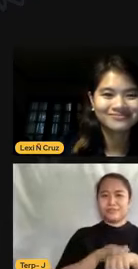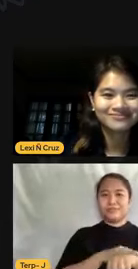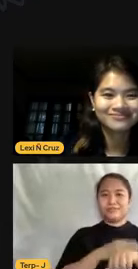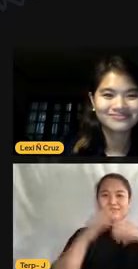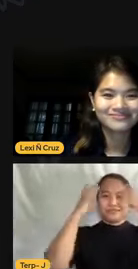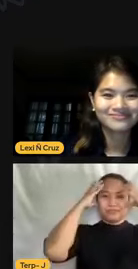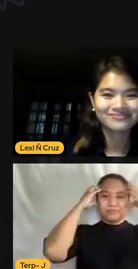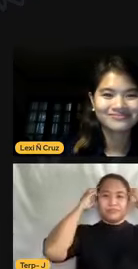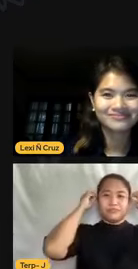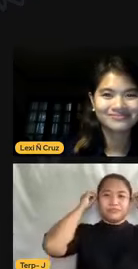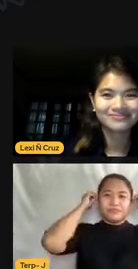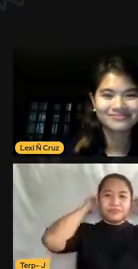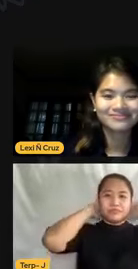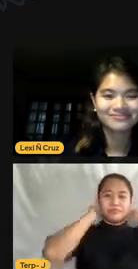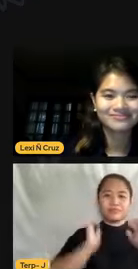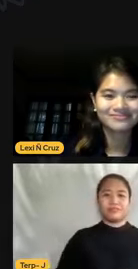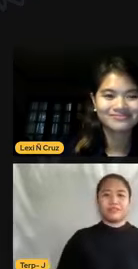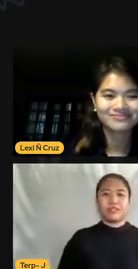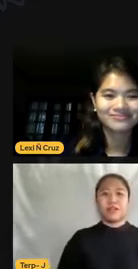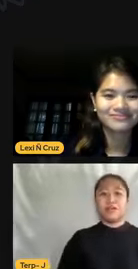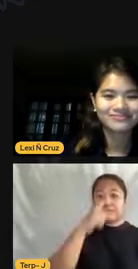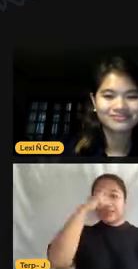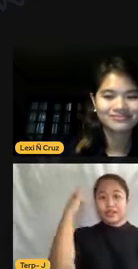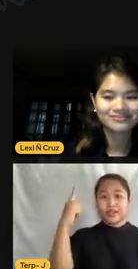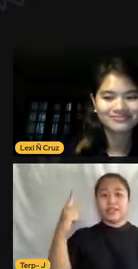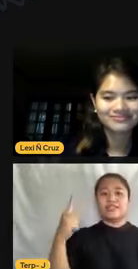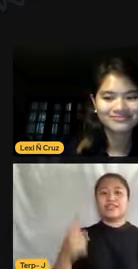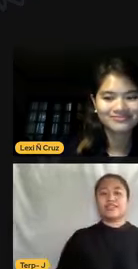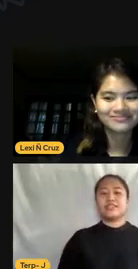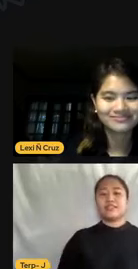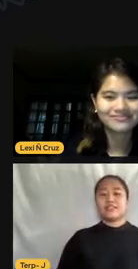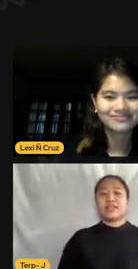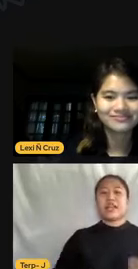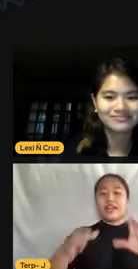So I think because of her intellectual disability,